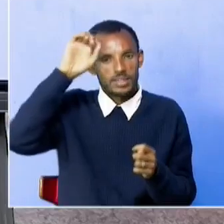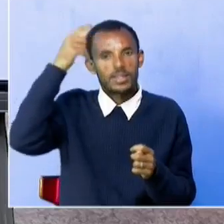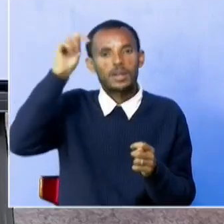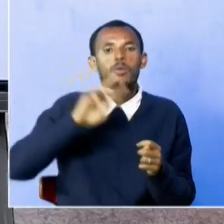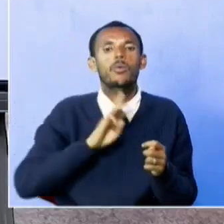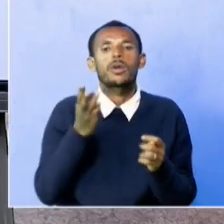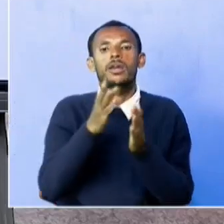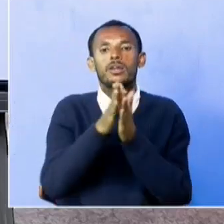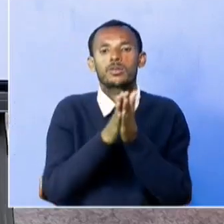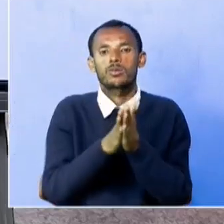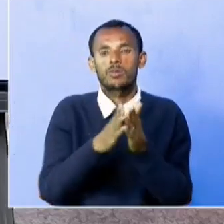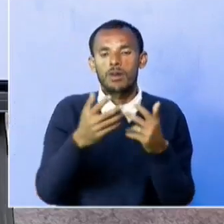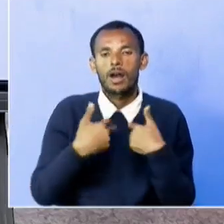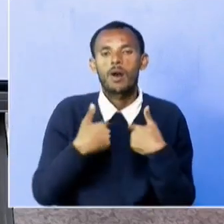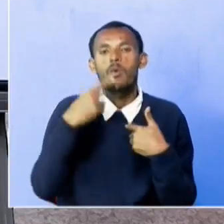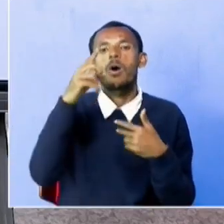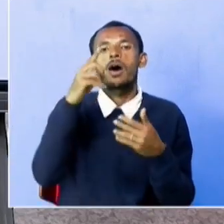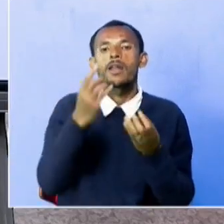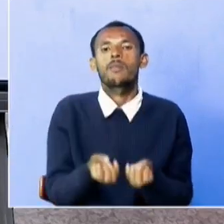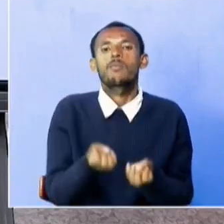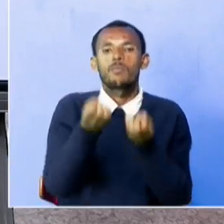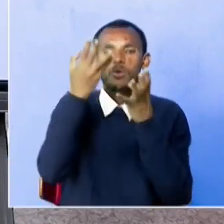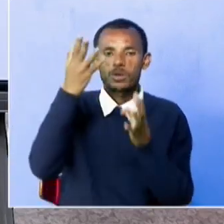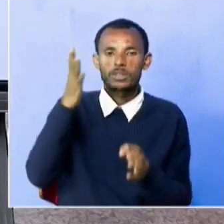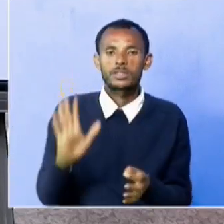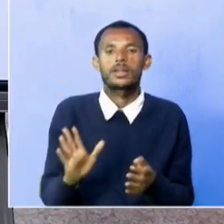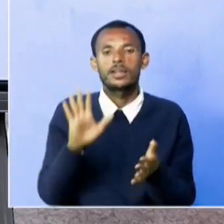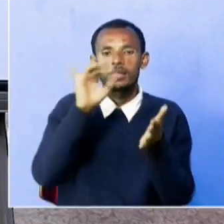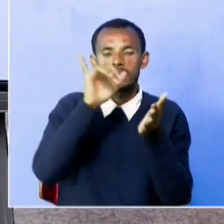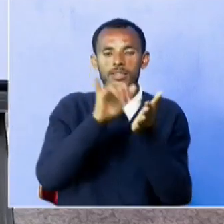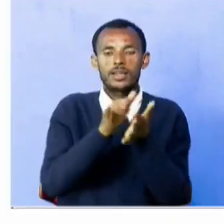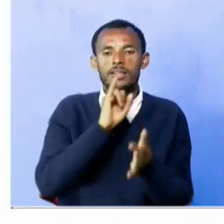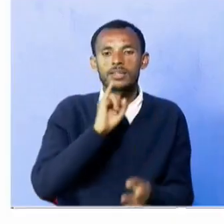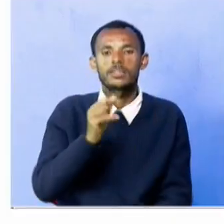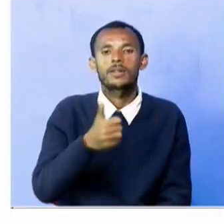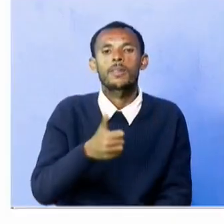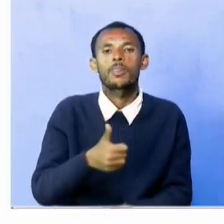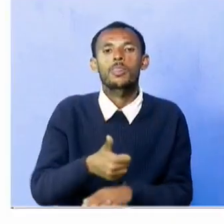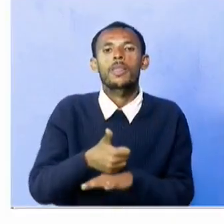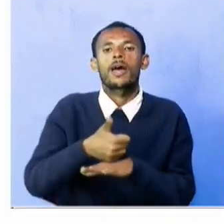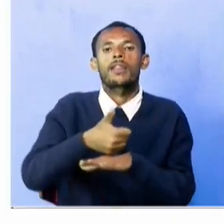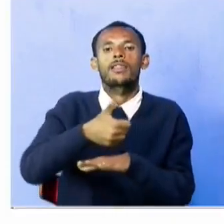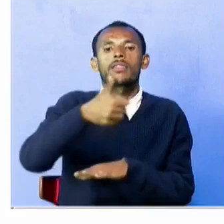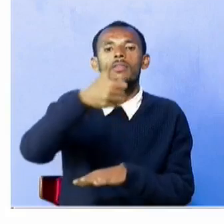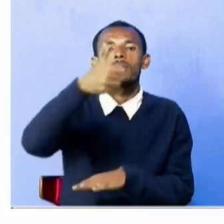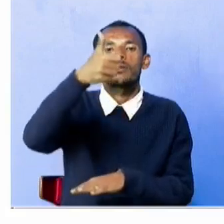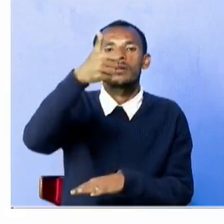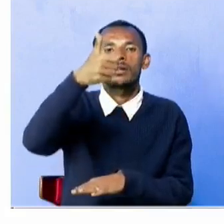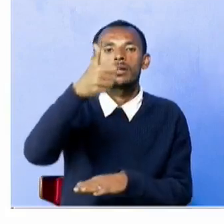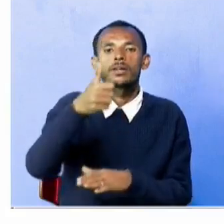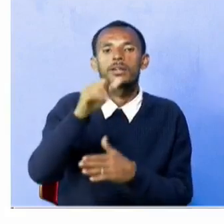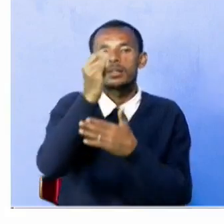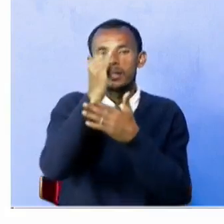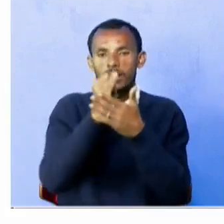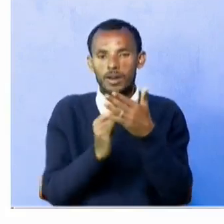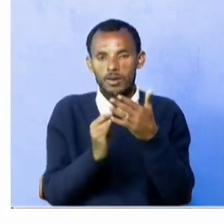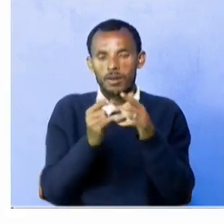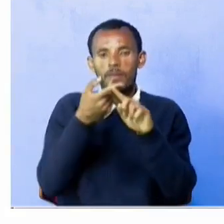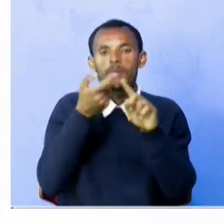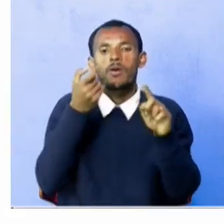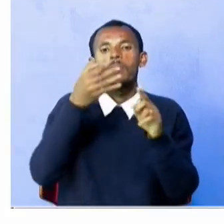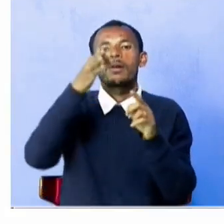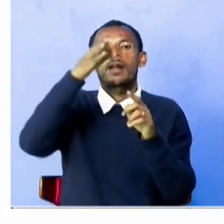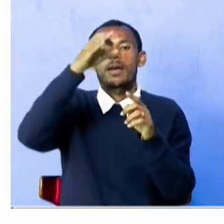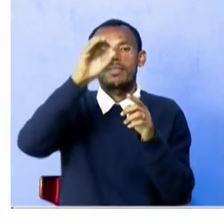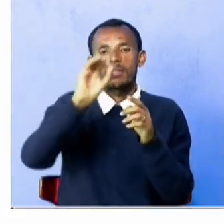have one more side, that is altitude drawn from this 90 degrees to